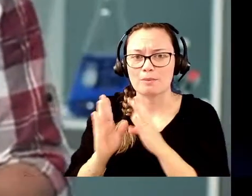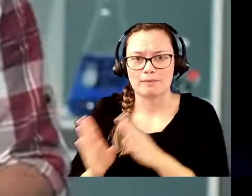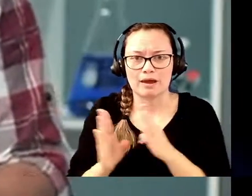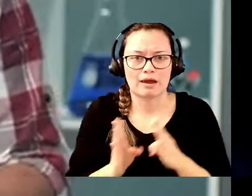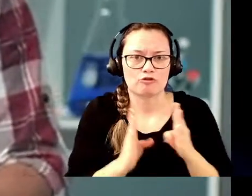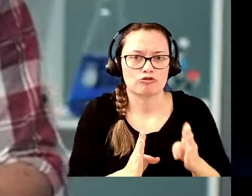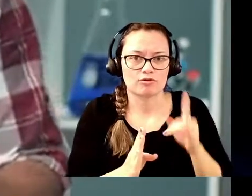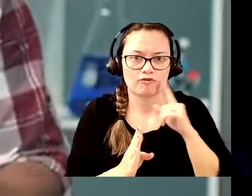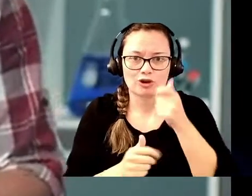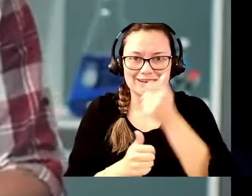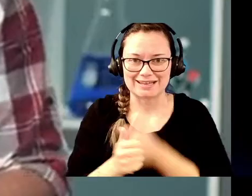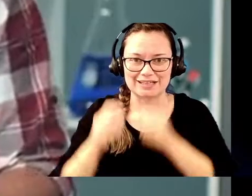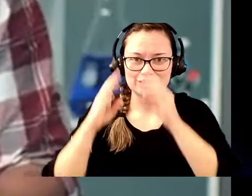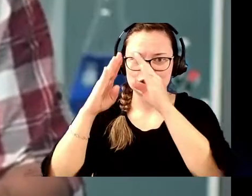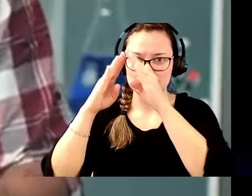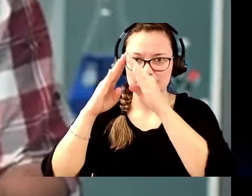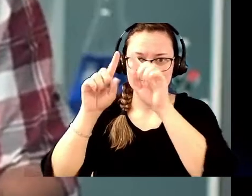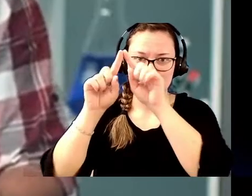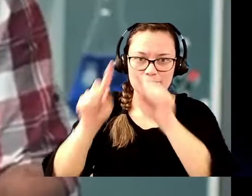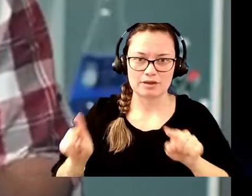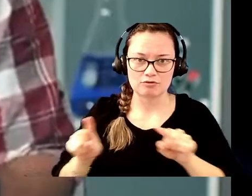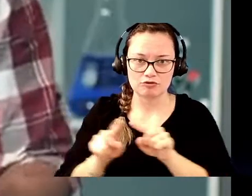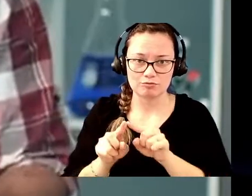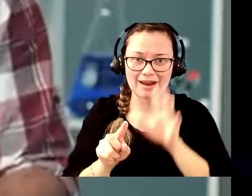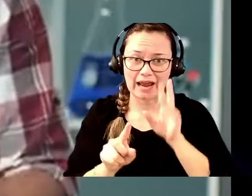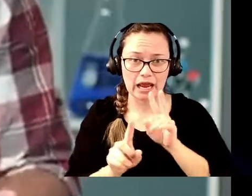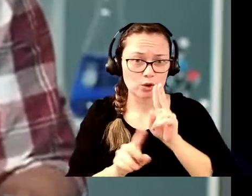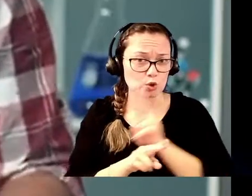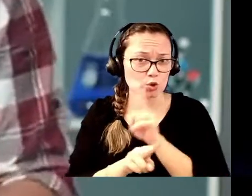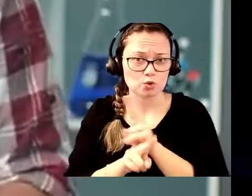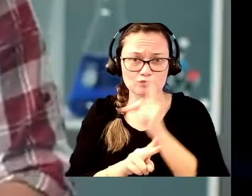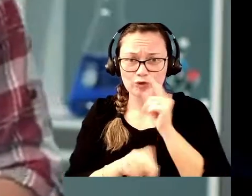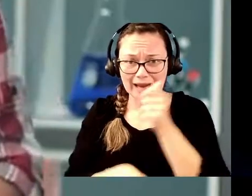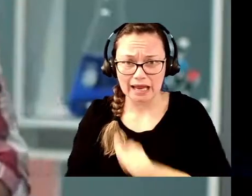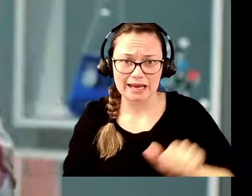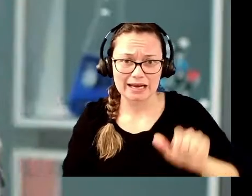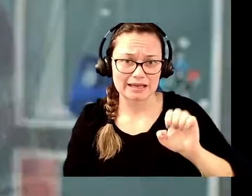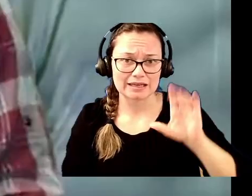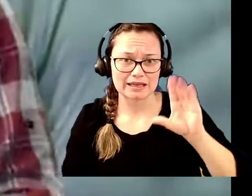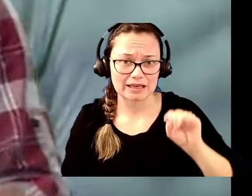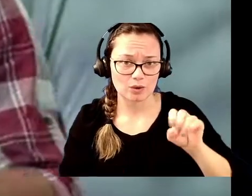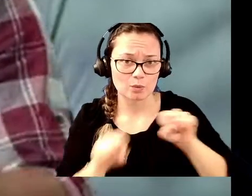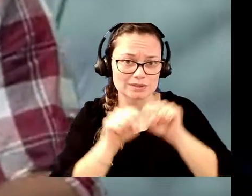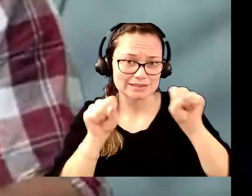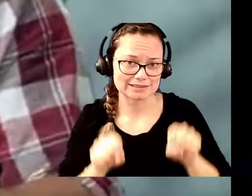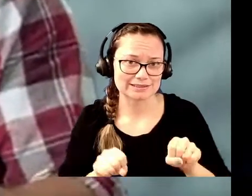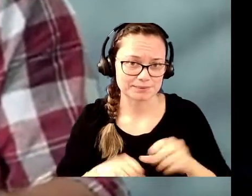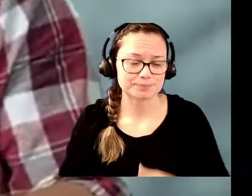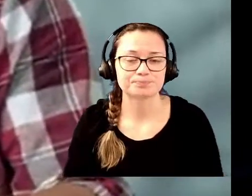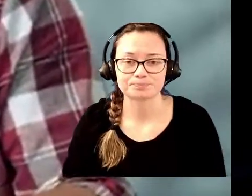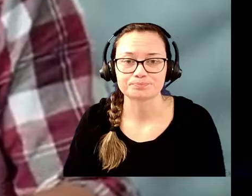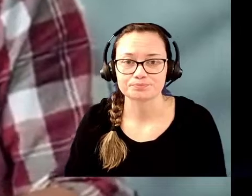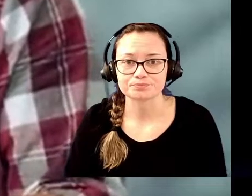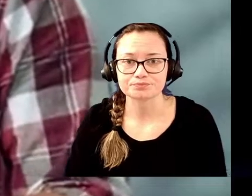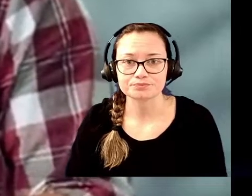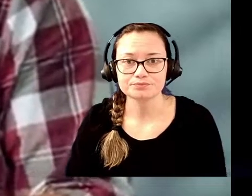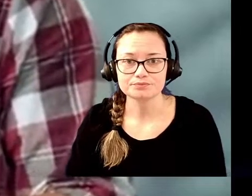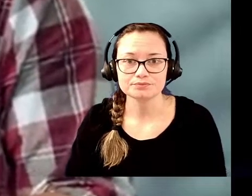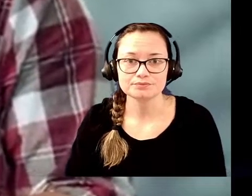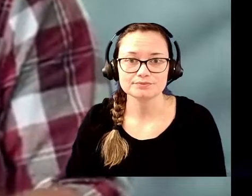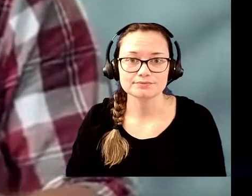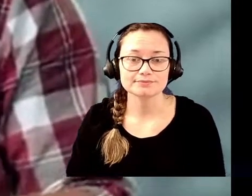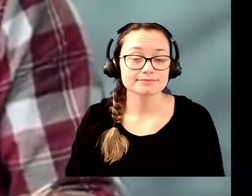pyramids, and like I said, we can apply that to any ecosystem on the planet. So before we begin,